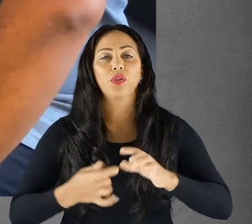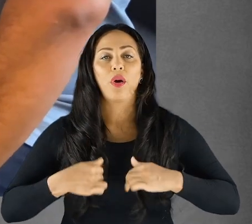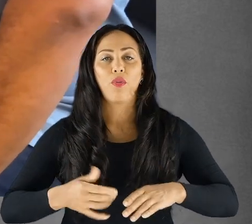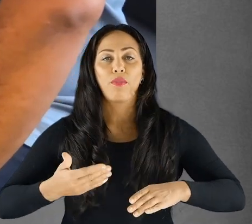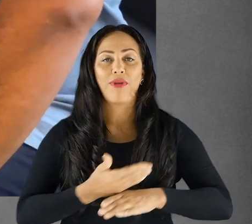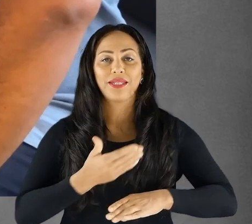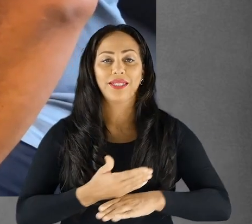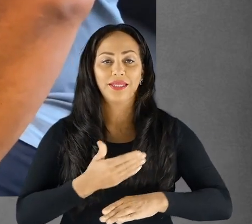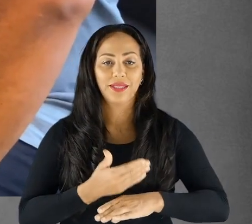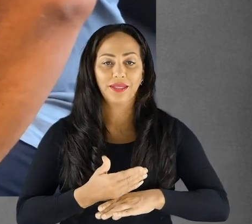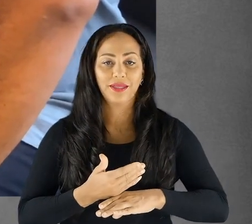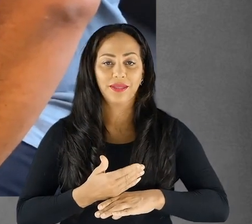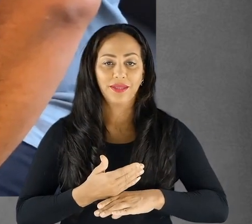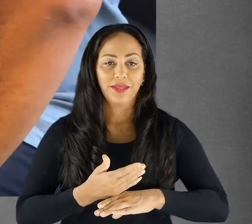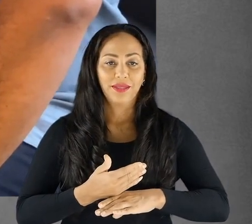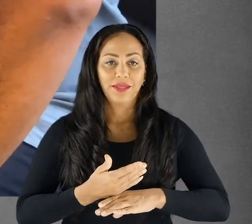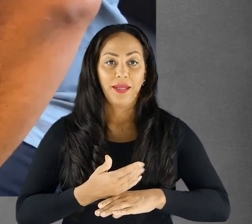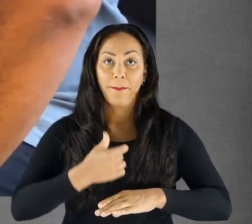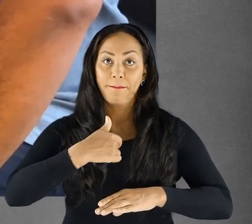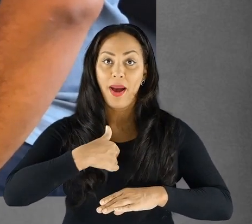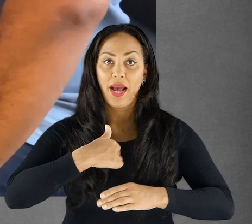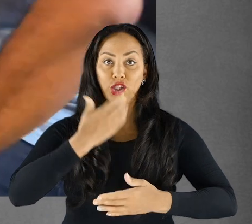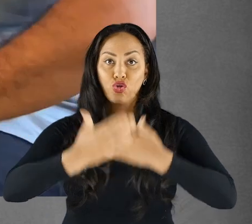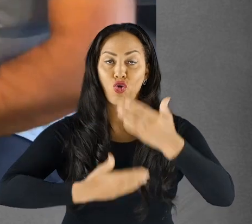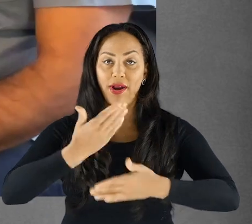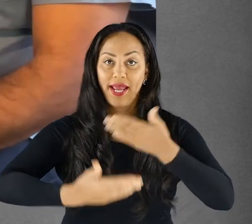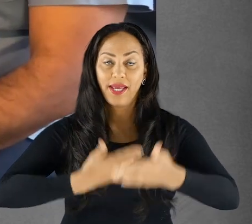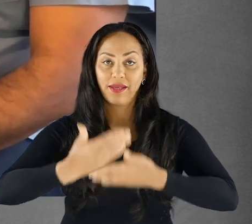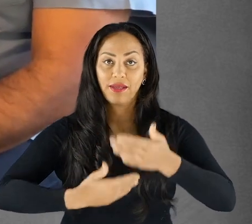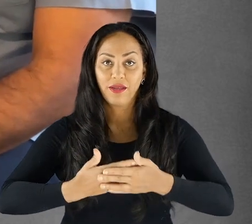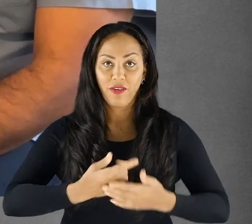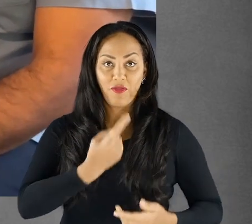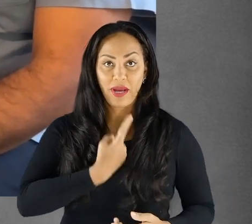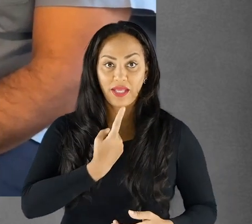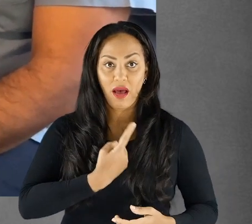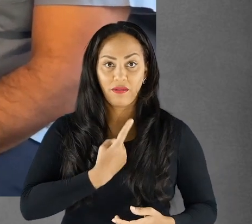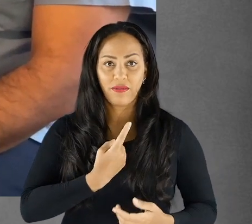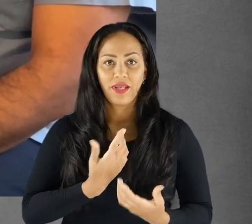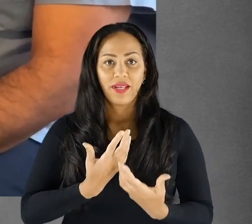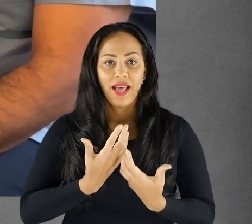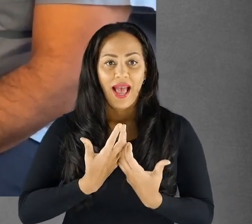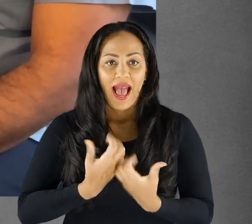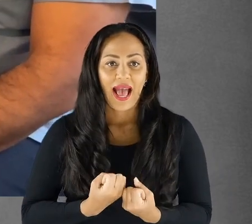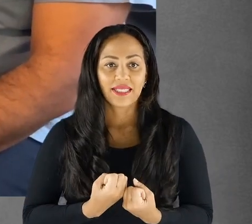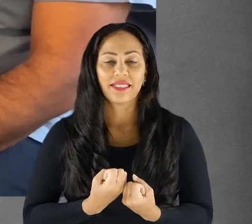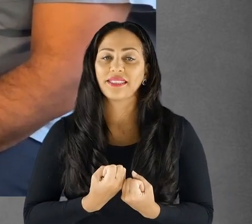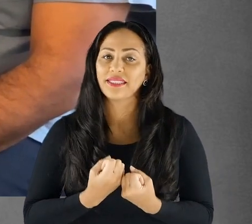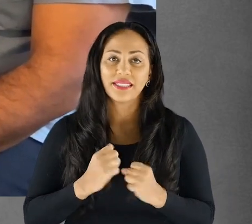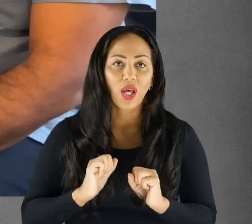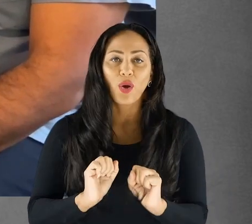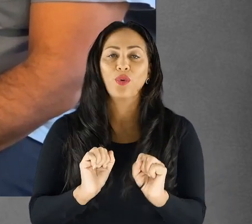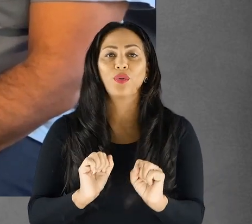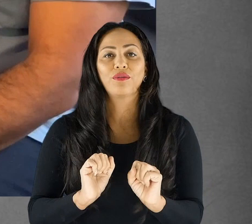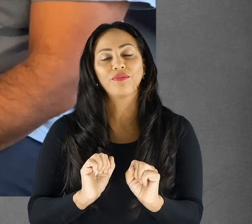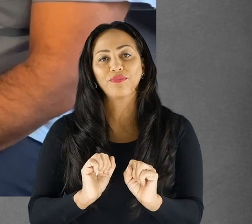the story of me, if I'm sharing it, it has its own integrity, doesn't it, for someone else? So I